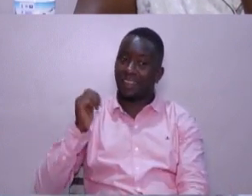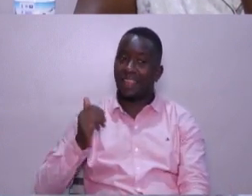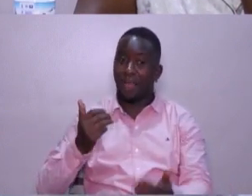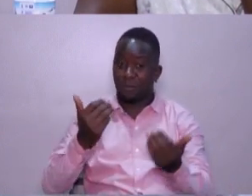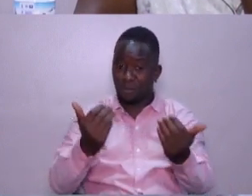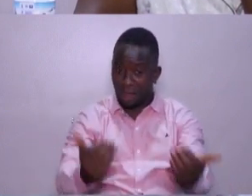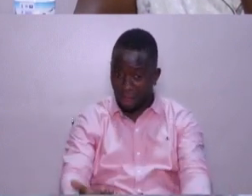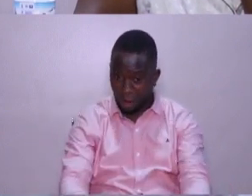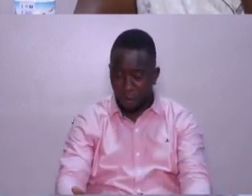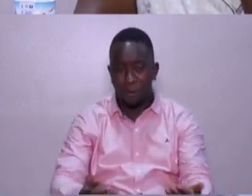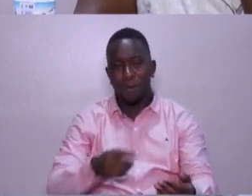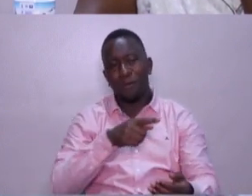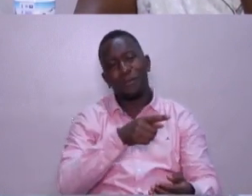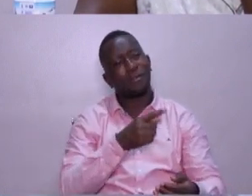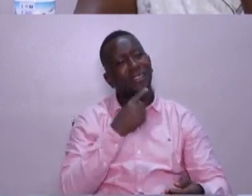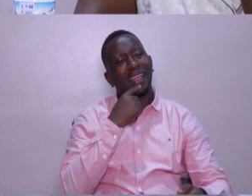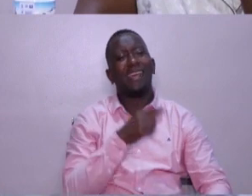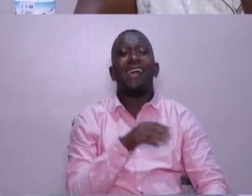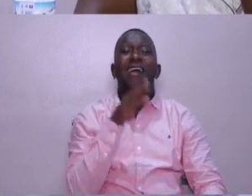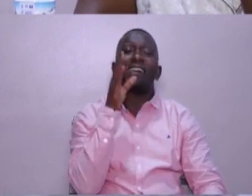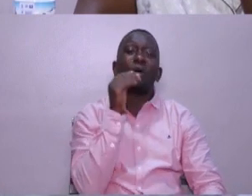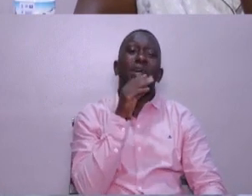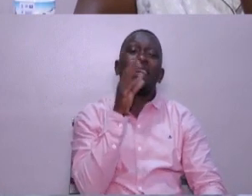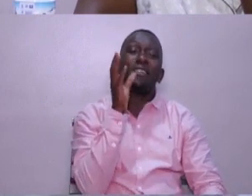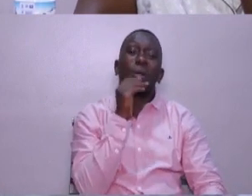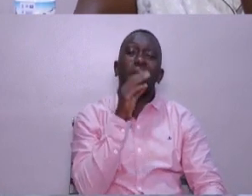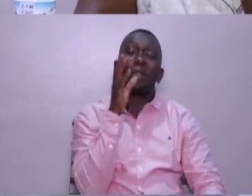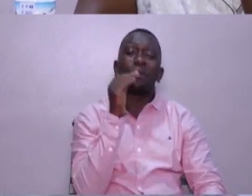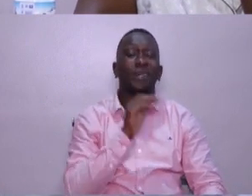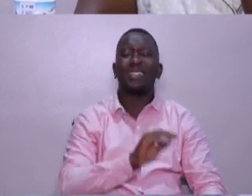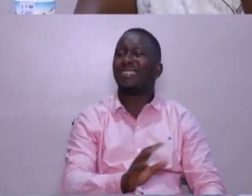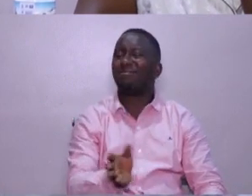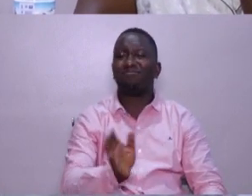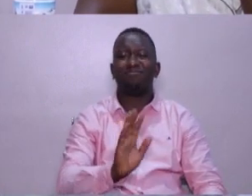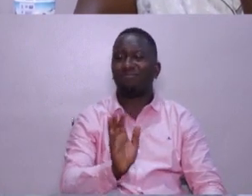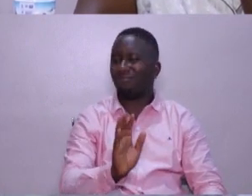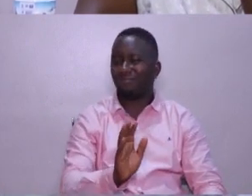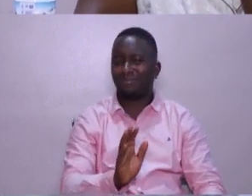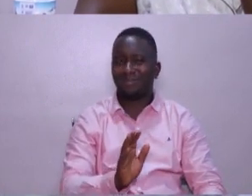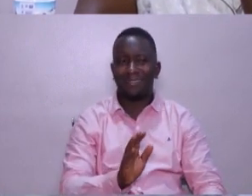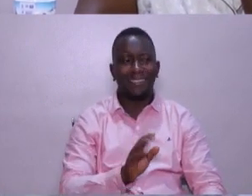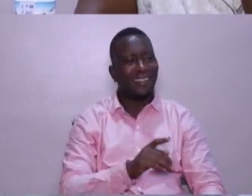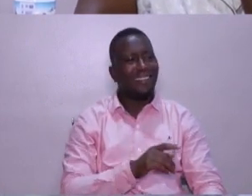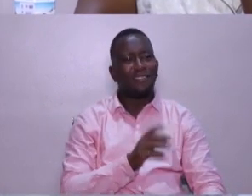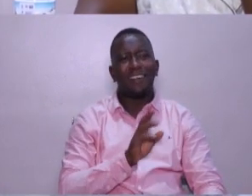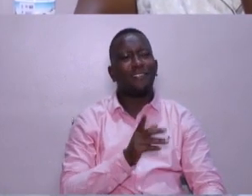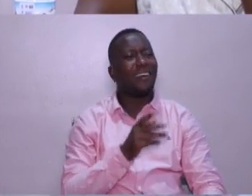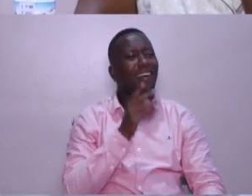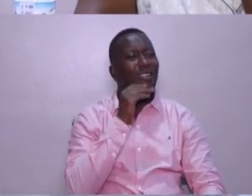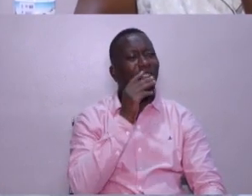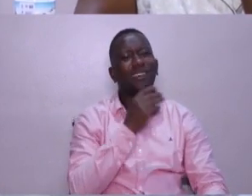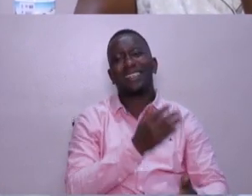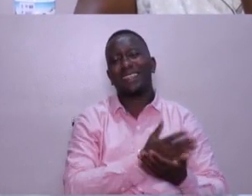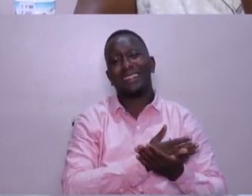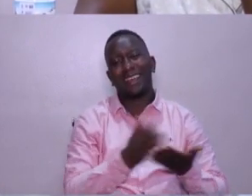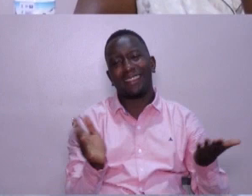cannot say you have been talking as if you are just talking something that has